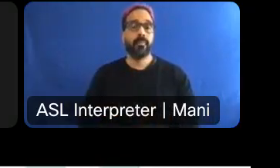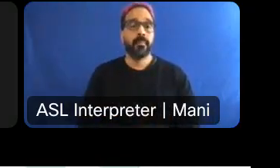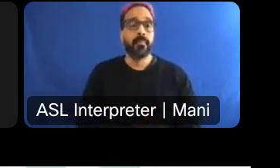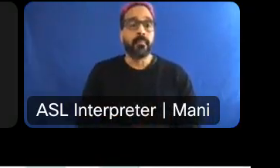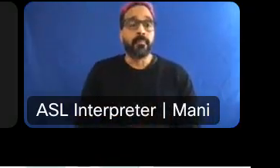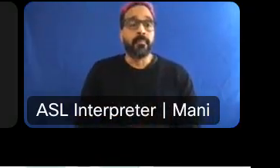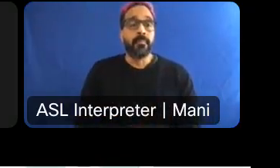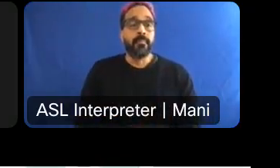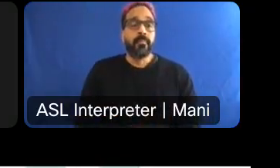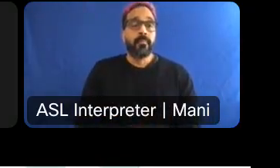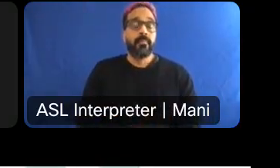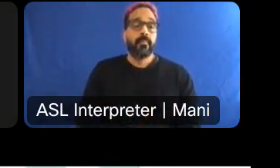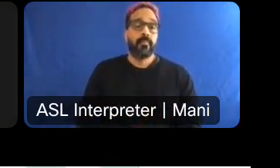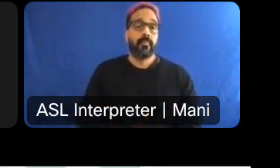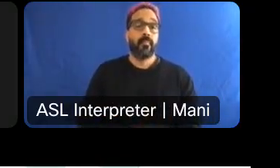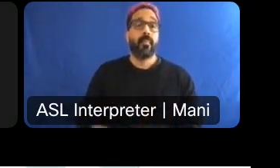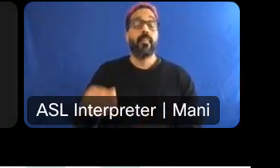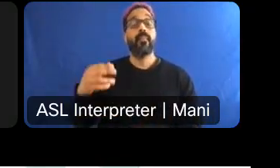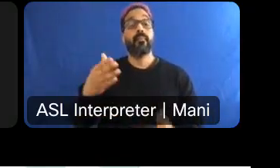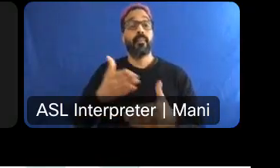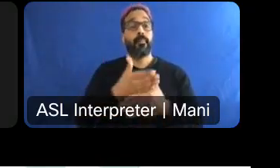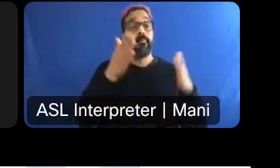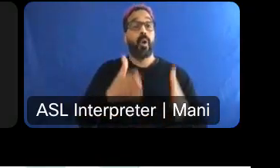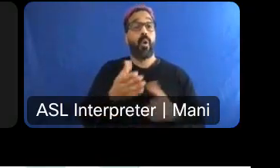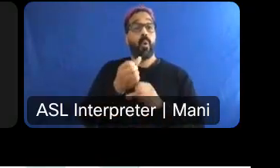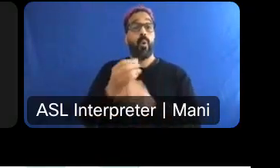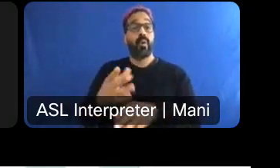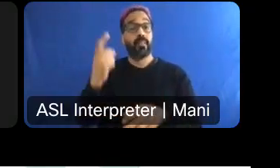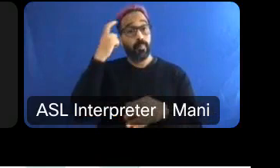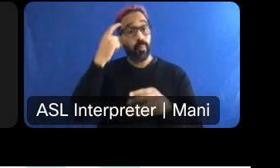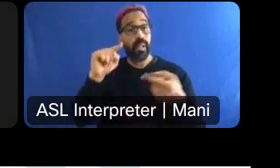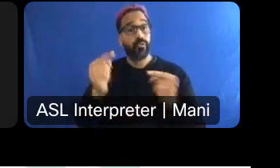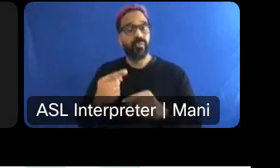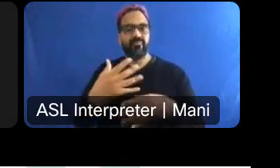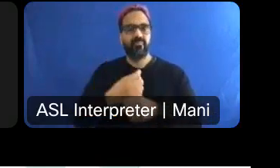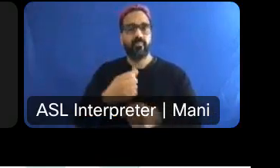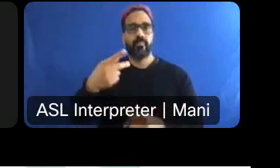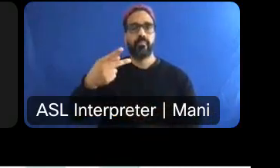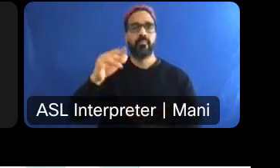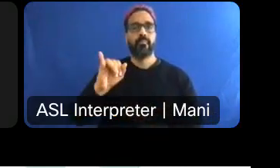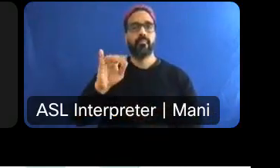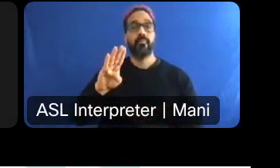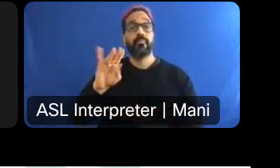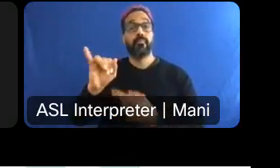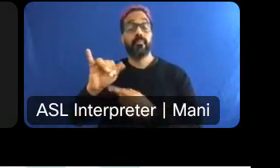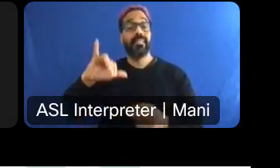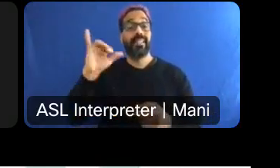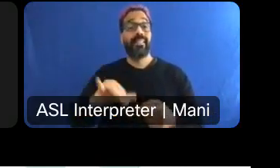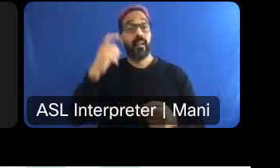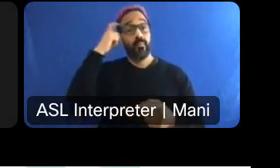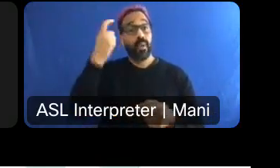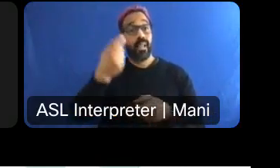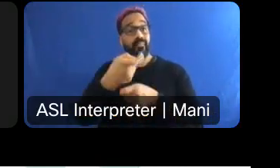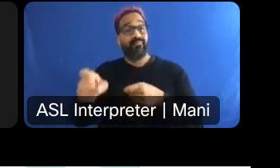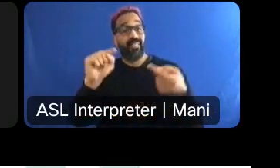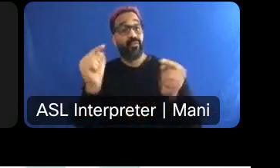What is partner-inflicted brain injury? Partner-inflicted brain injury is a brain injury that is caused specifically